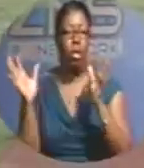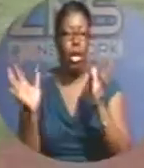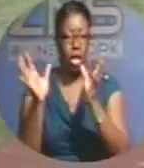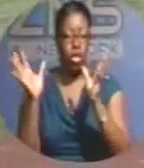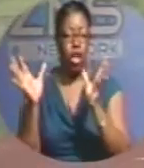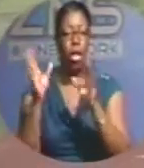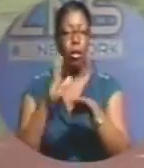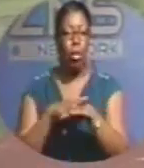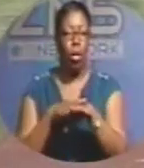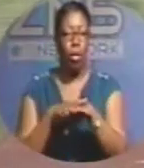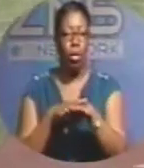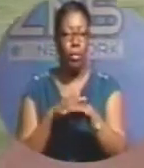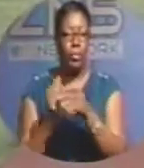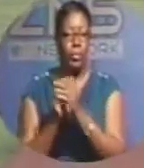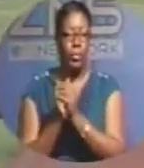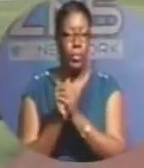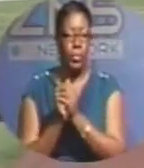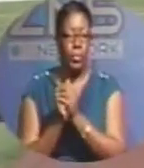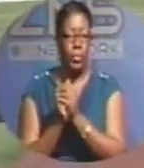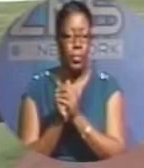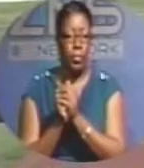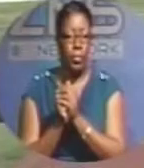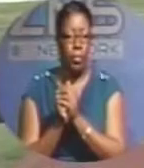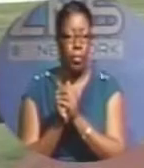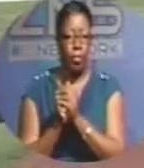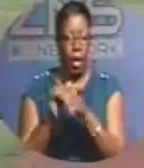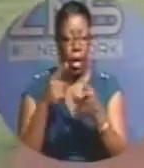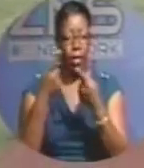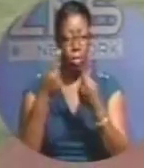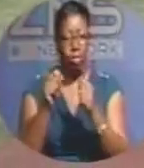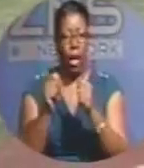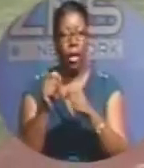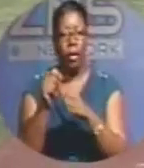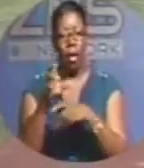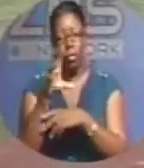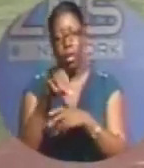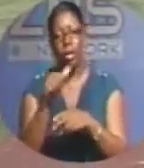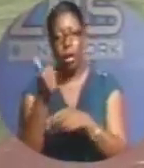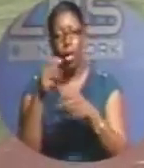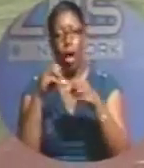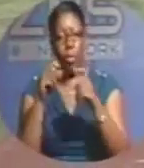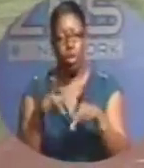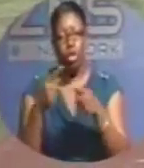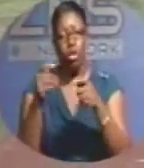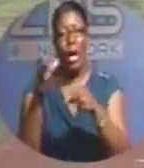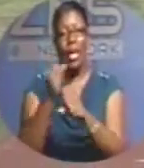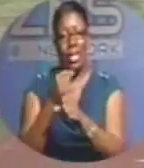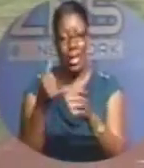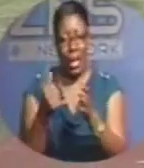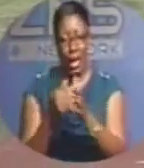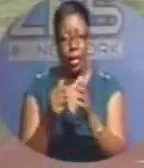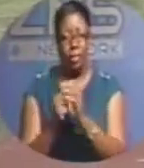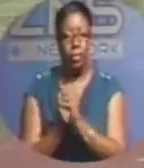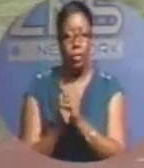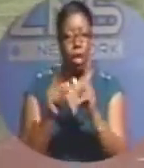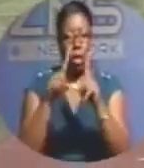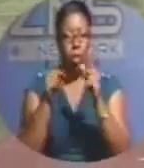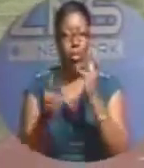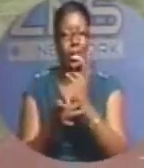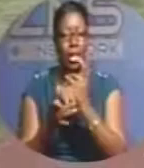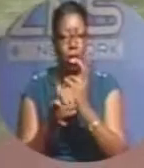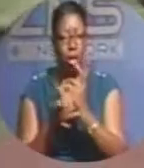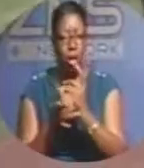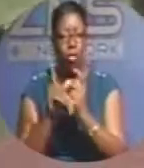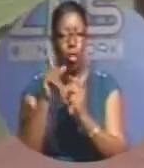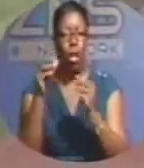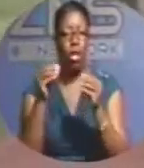So, I didn't get it, but I have one more meet to try to get it. So, from a technical standpoint, you said that you have one more meet. What do you